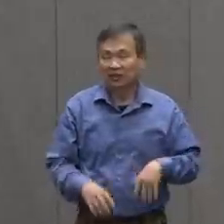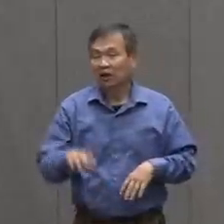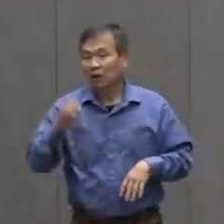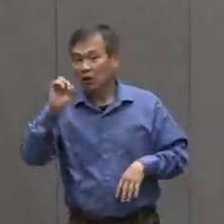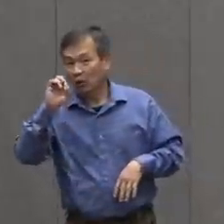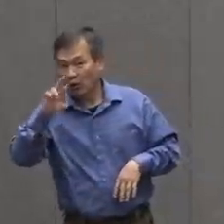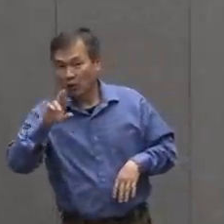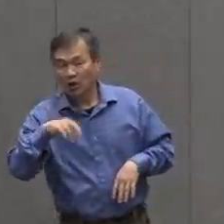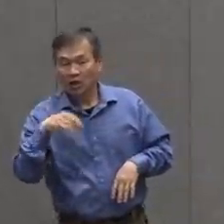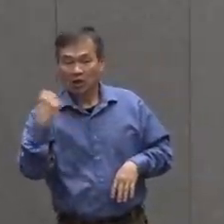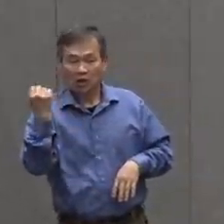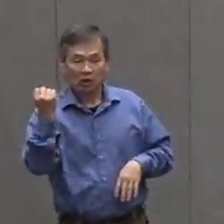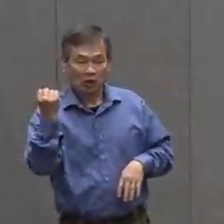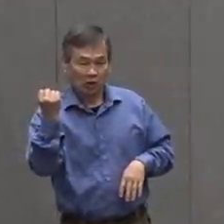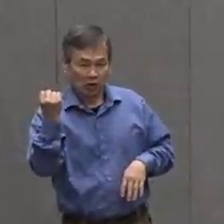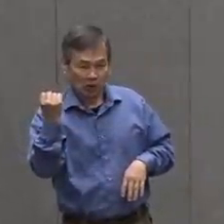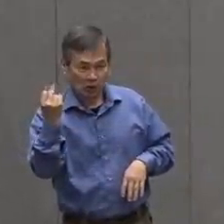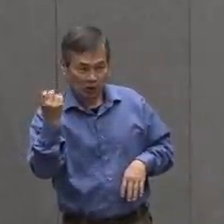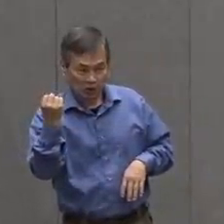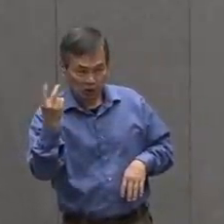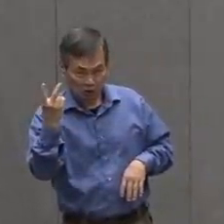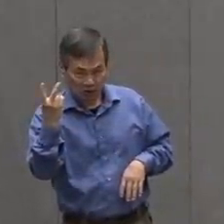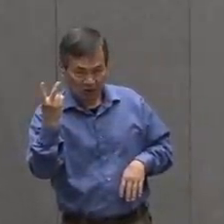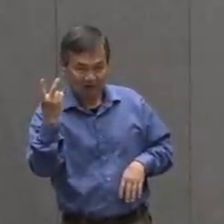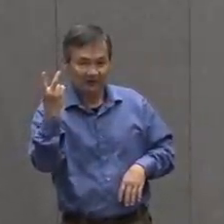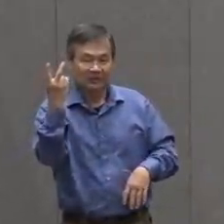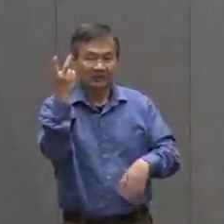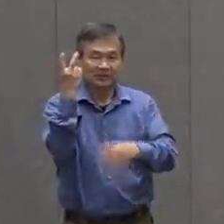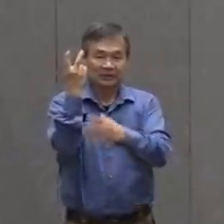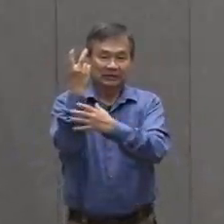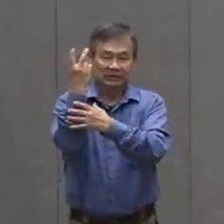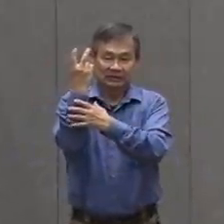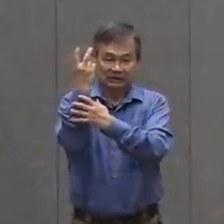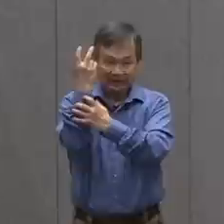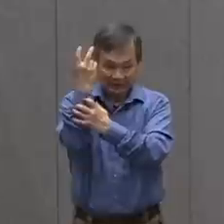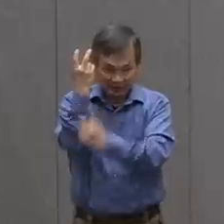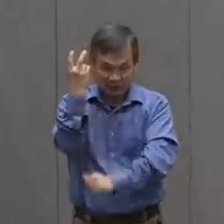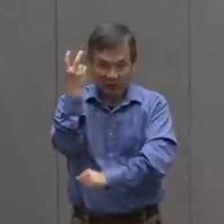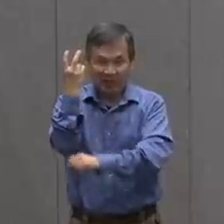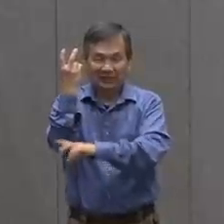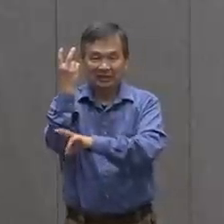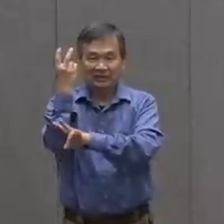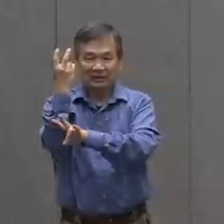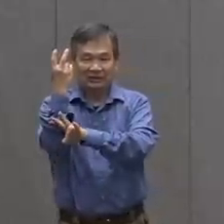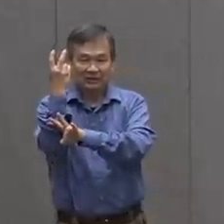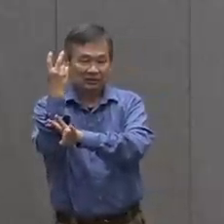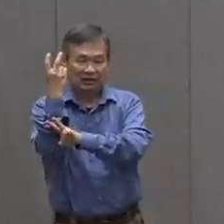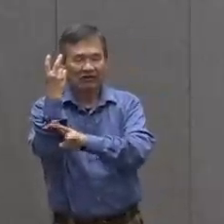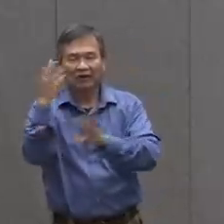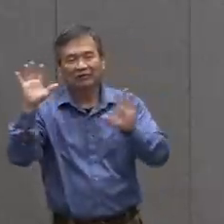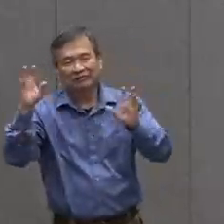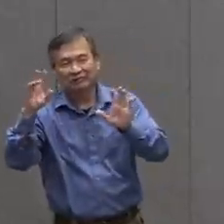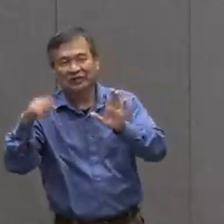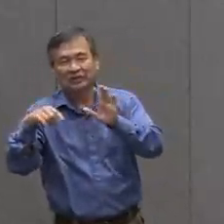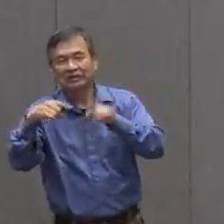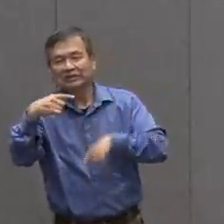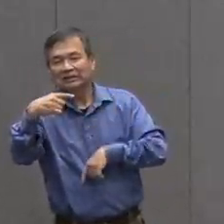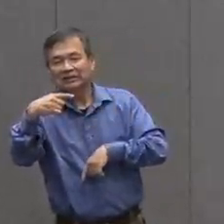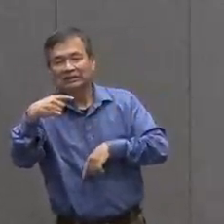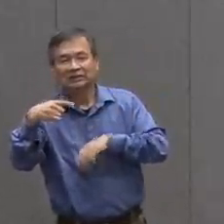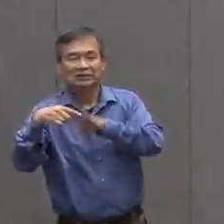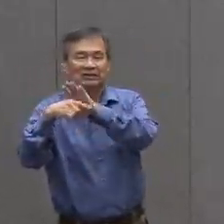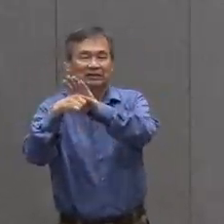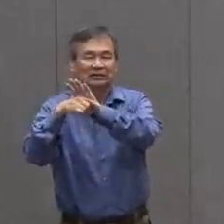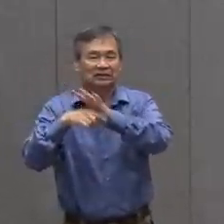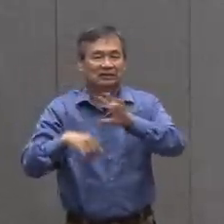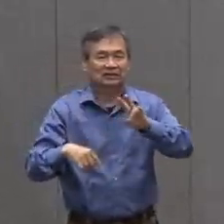Or if I start with 12 stickers and I subtract or take away 7